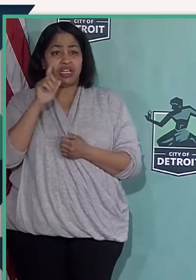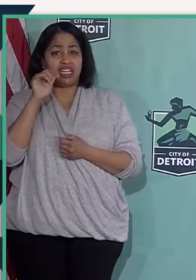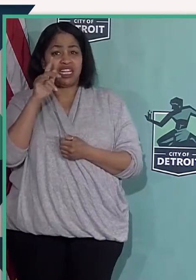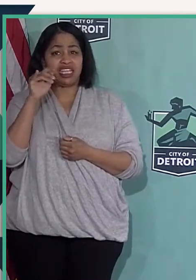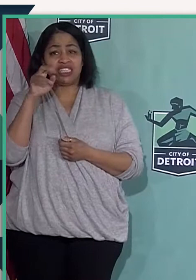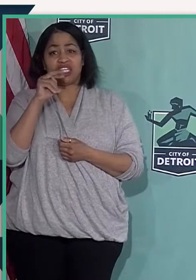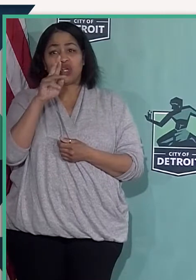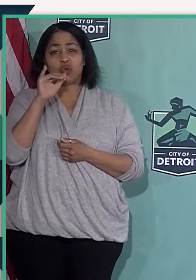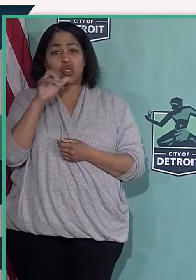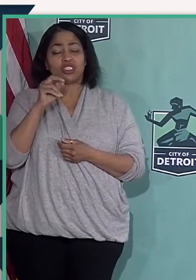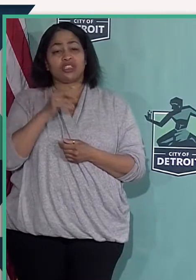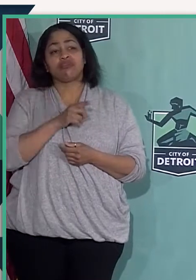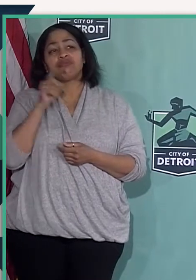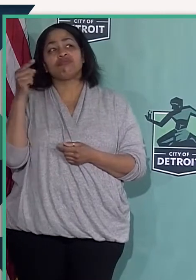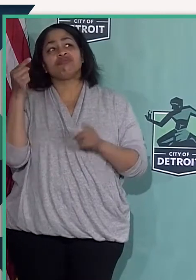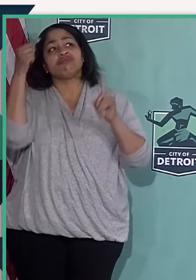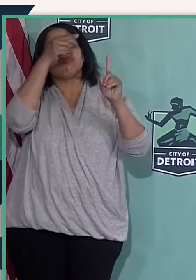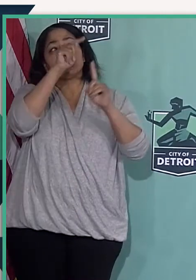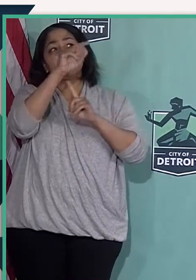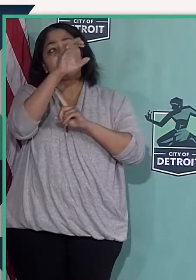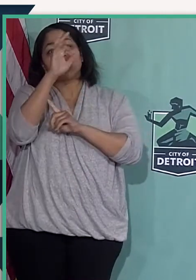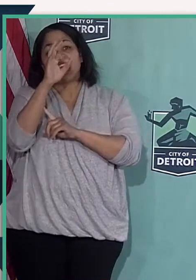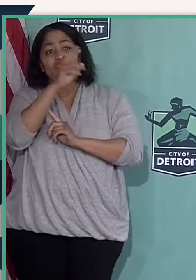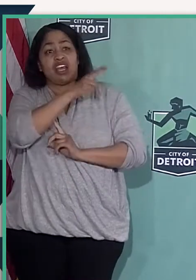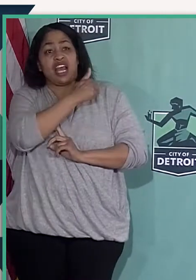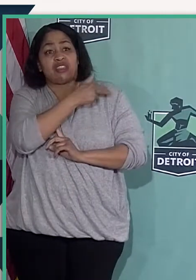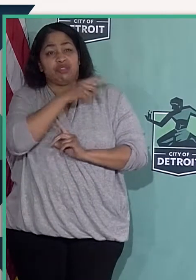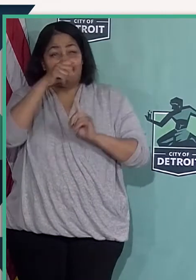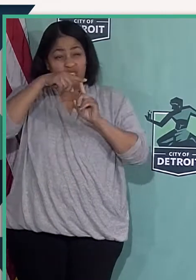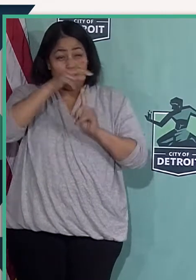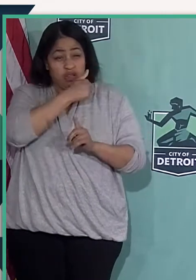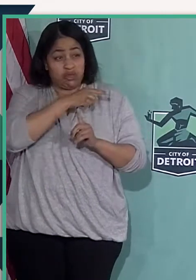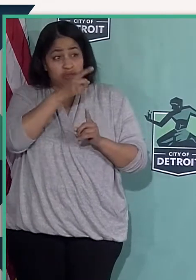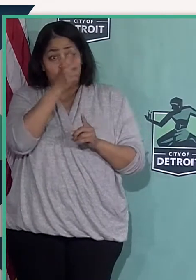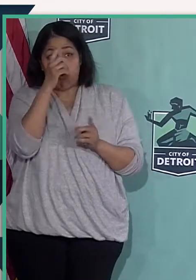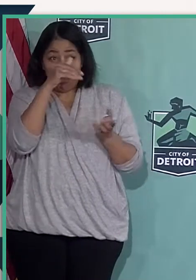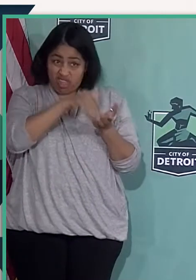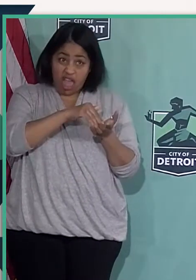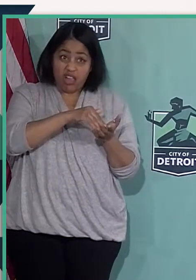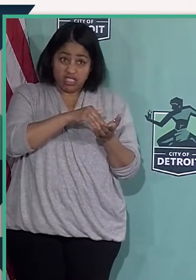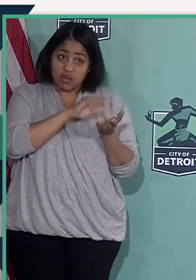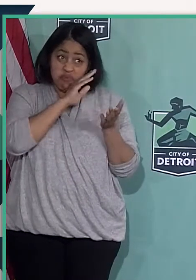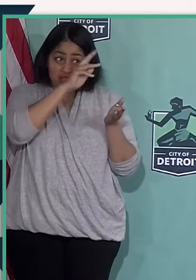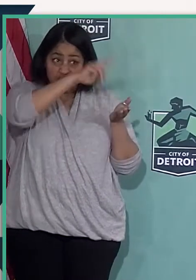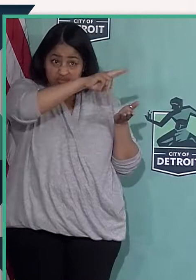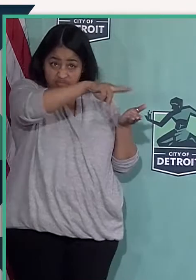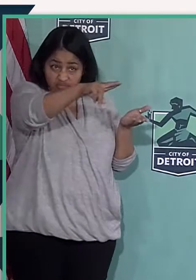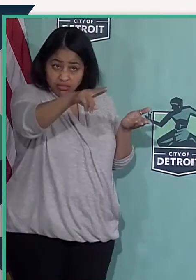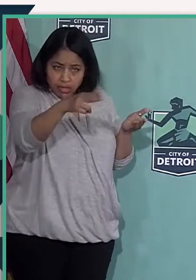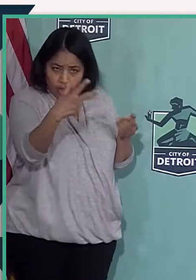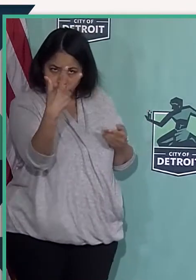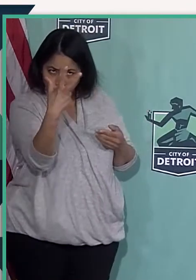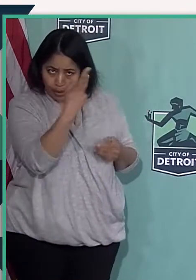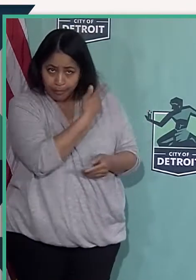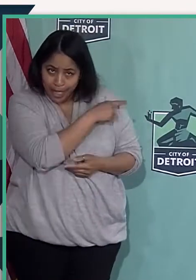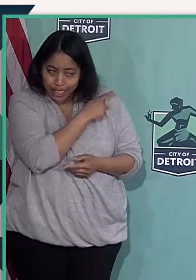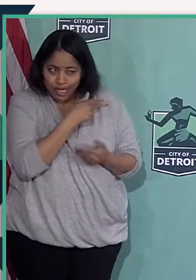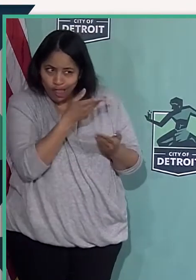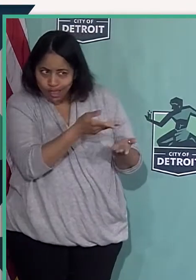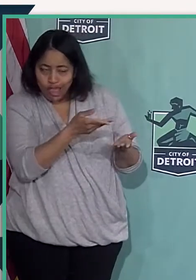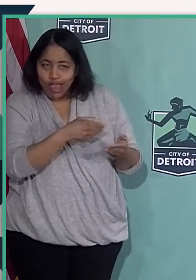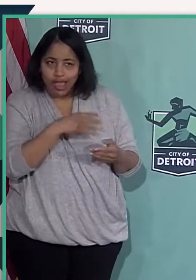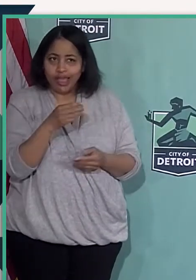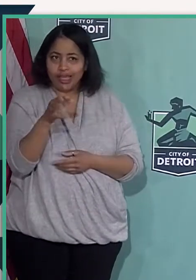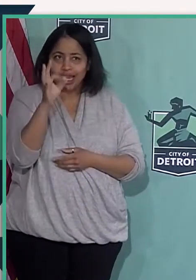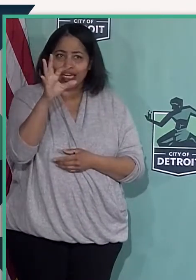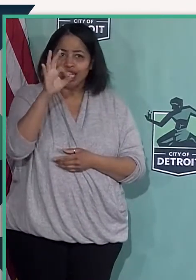the TCF hospital, where those 1,000 beds have 3 patients in them and 997